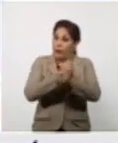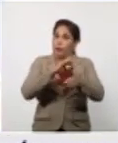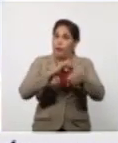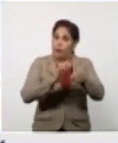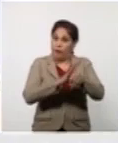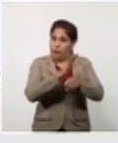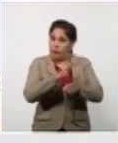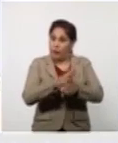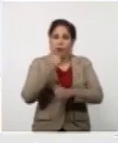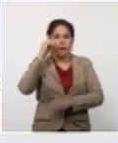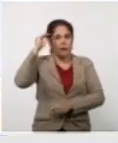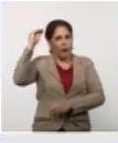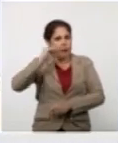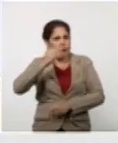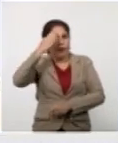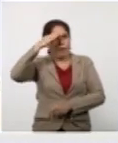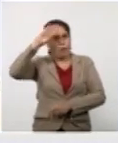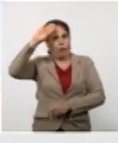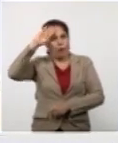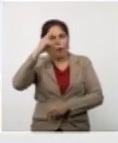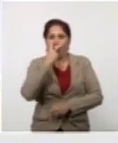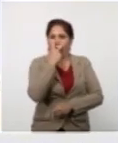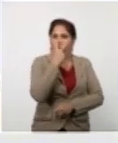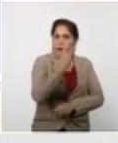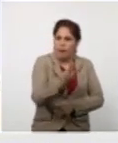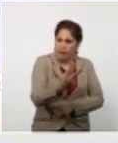We stress this international data